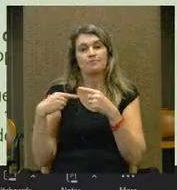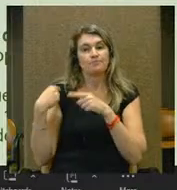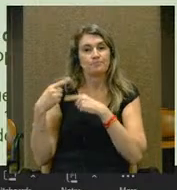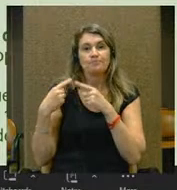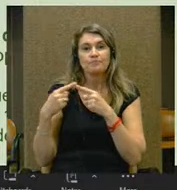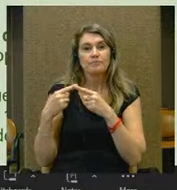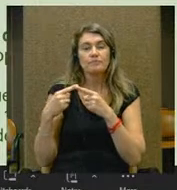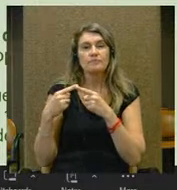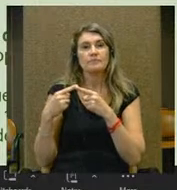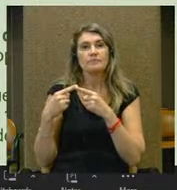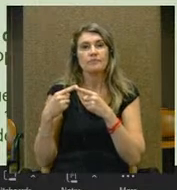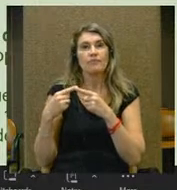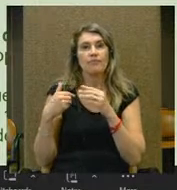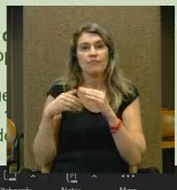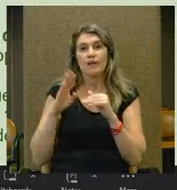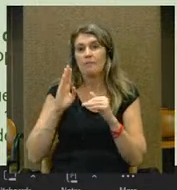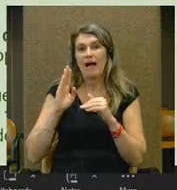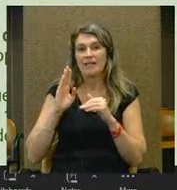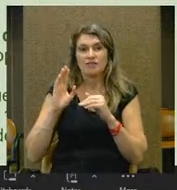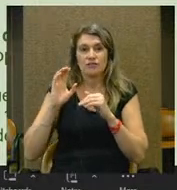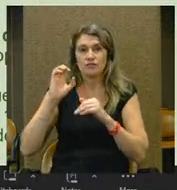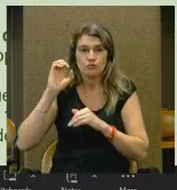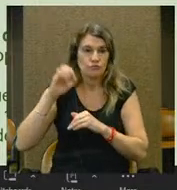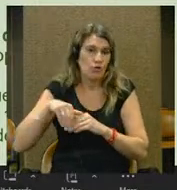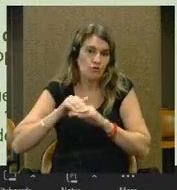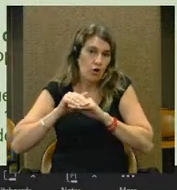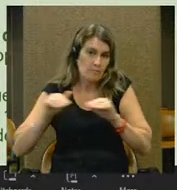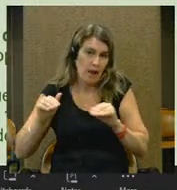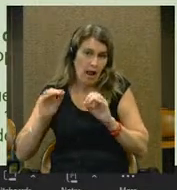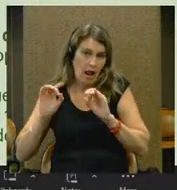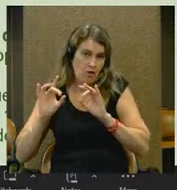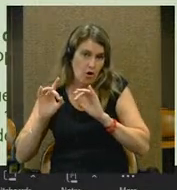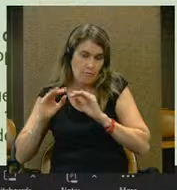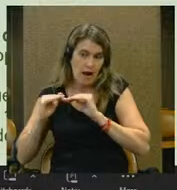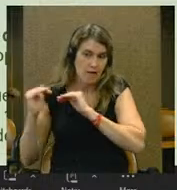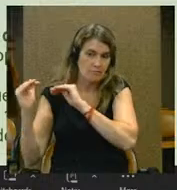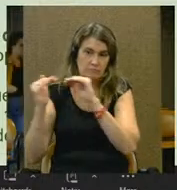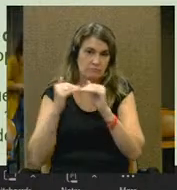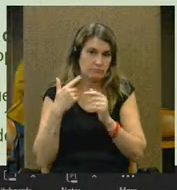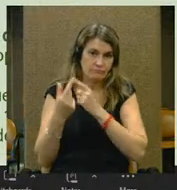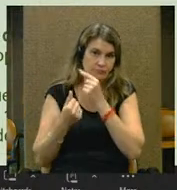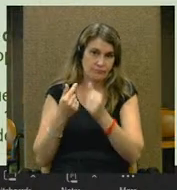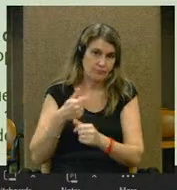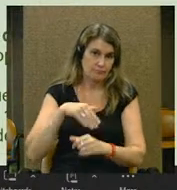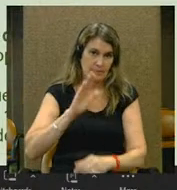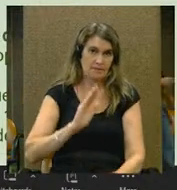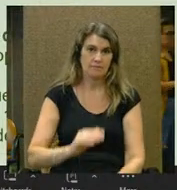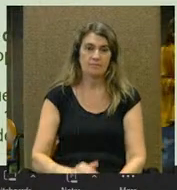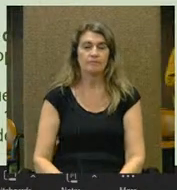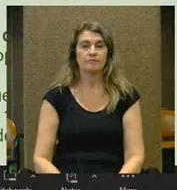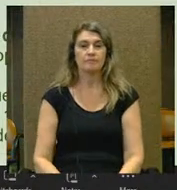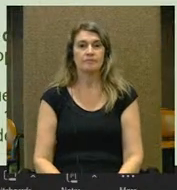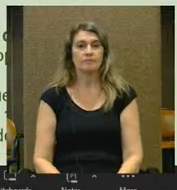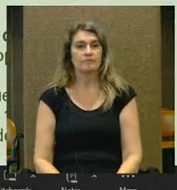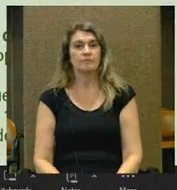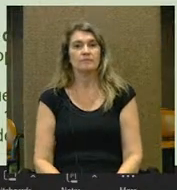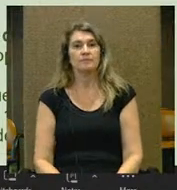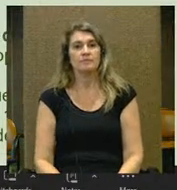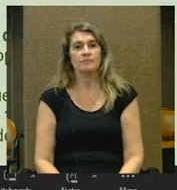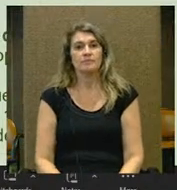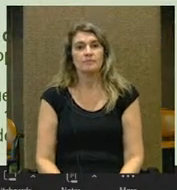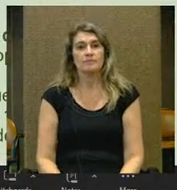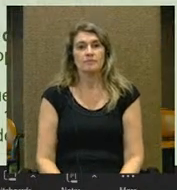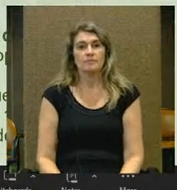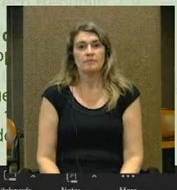an estimated 1 million high-risk opioid users in Europe as of 2021. Next slide, please.